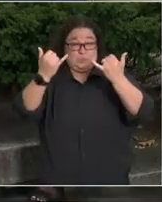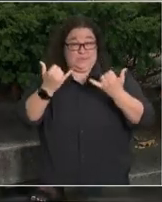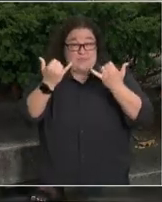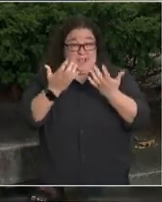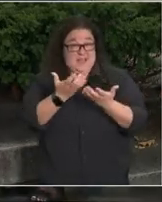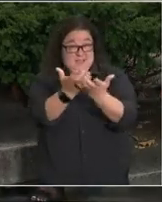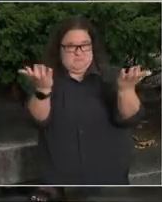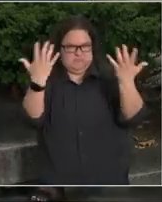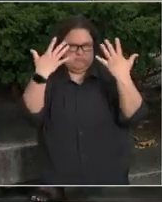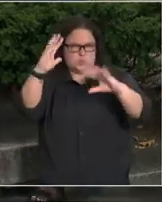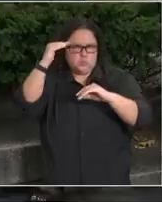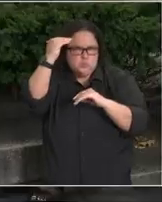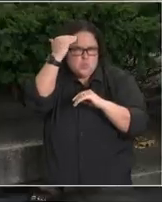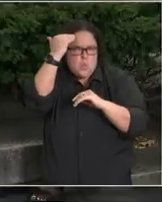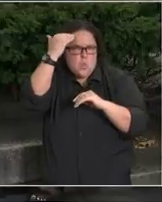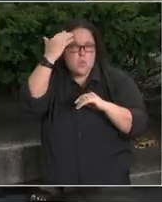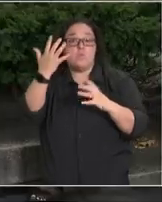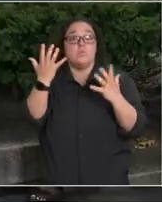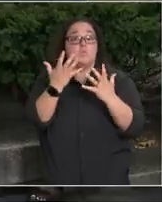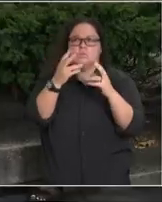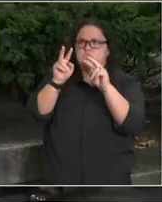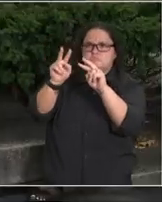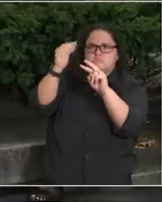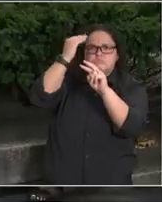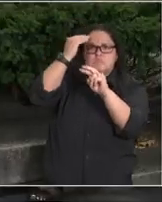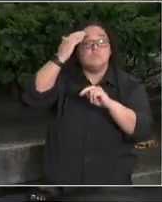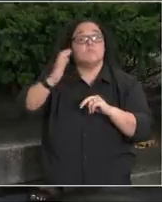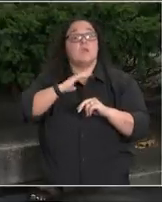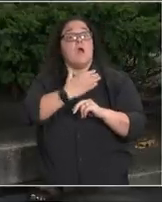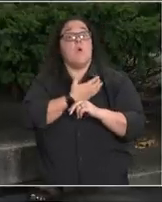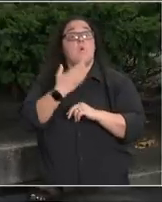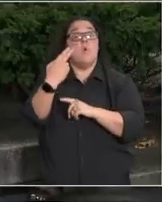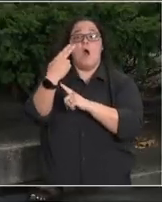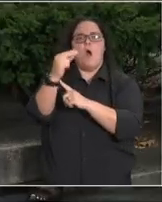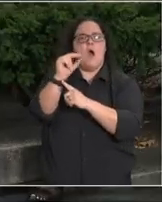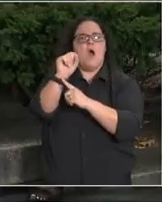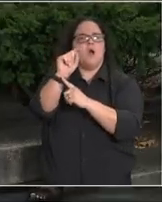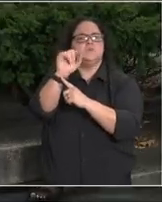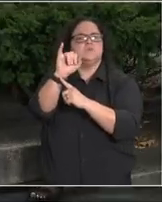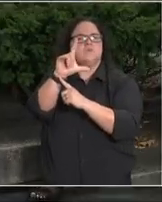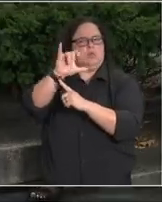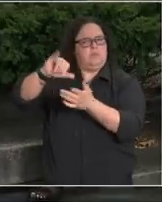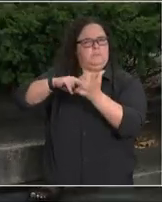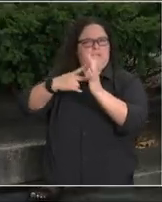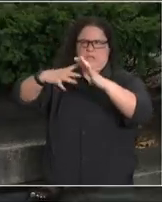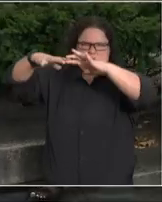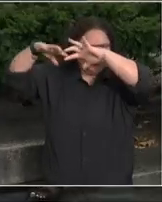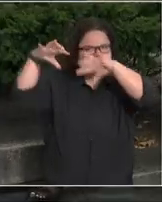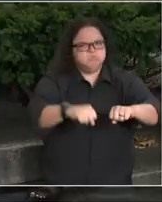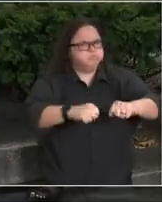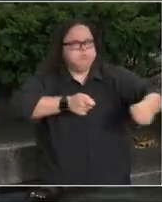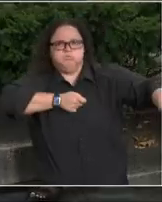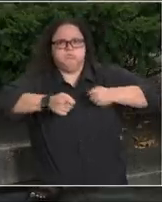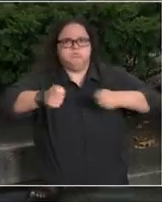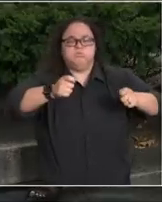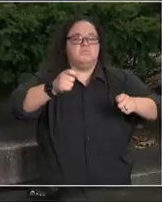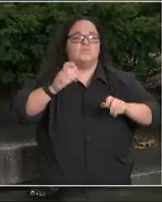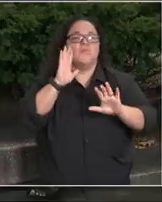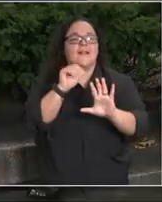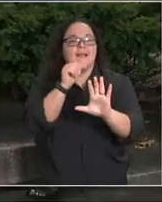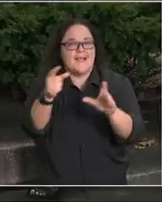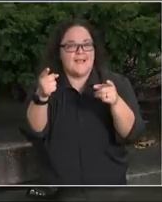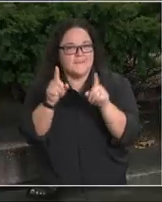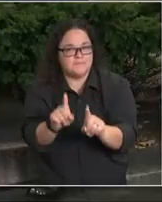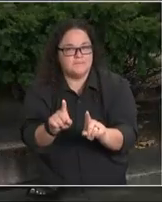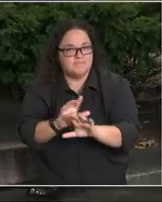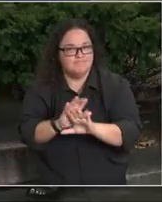our effort to avoid a hostile takeover of our police force is not going to happen. Chief Smith remains in control of the police department under